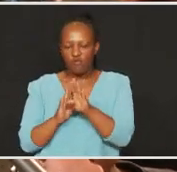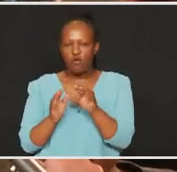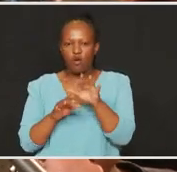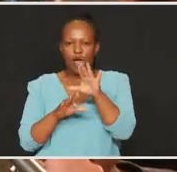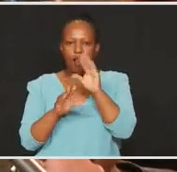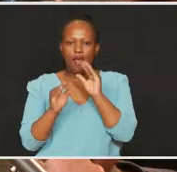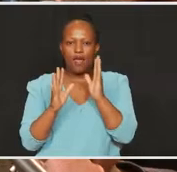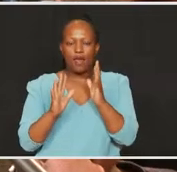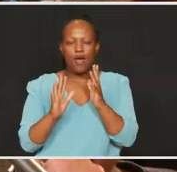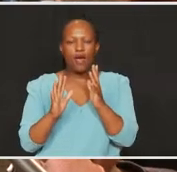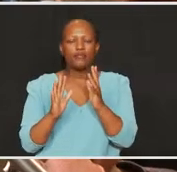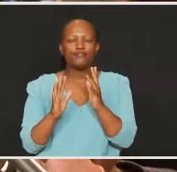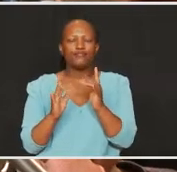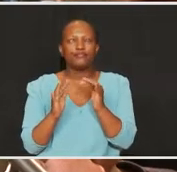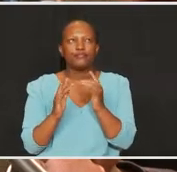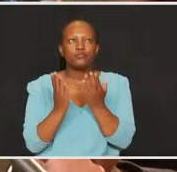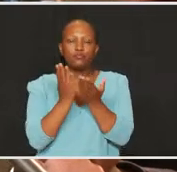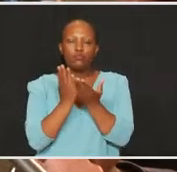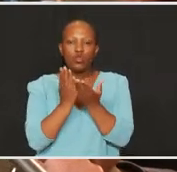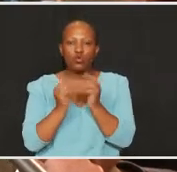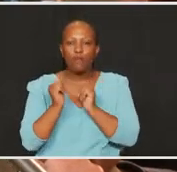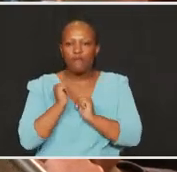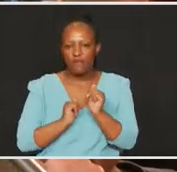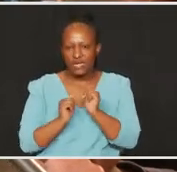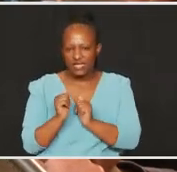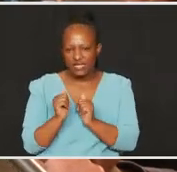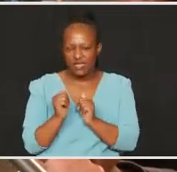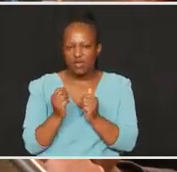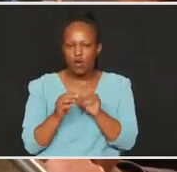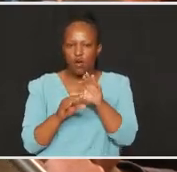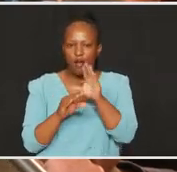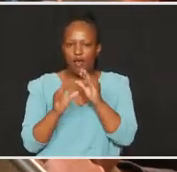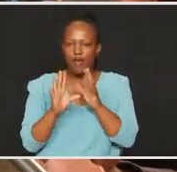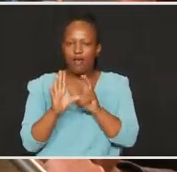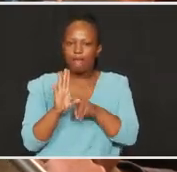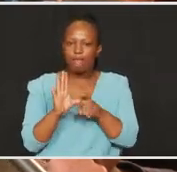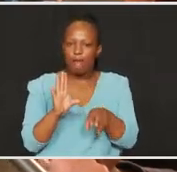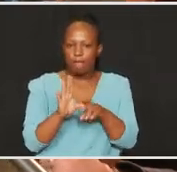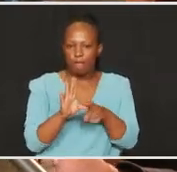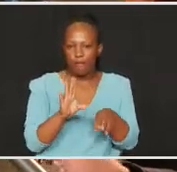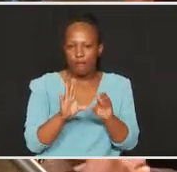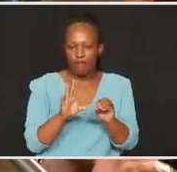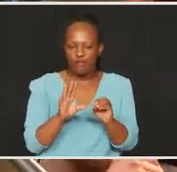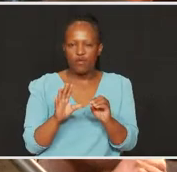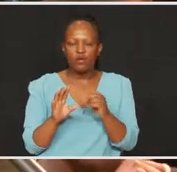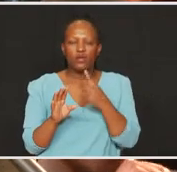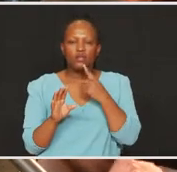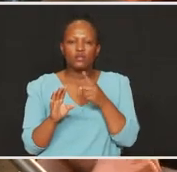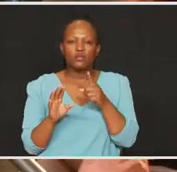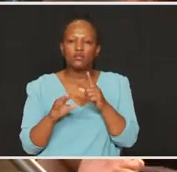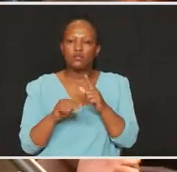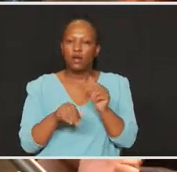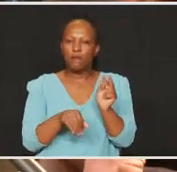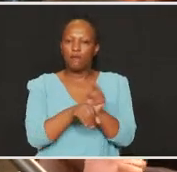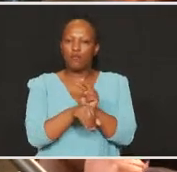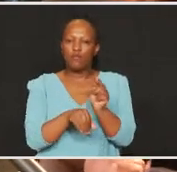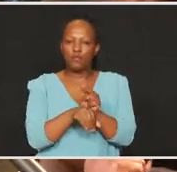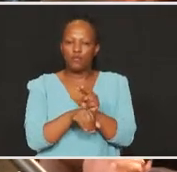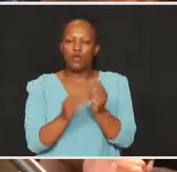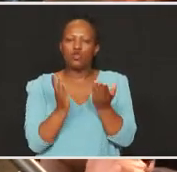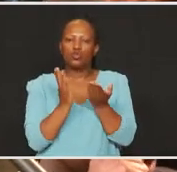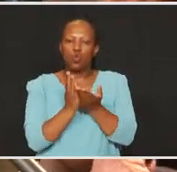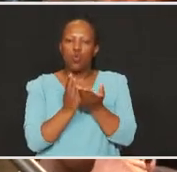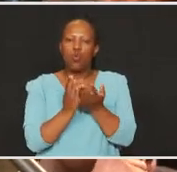learner school performance and dropping out through class 3 which call for enhanced monitoring of School